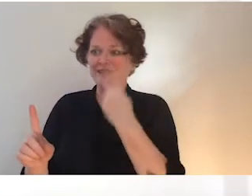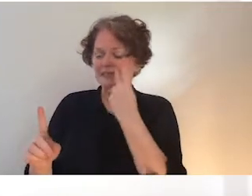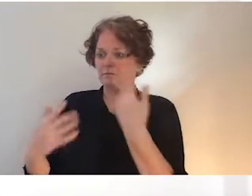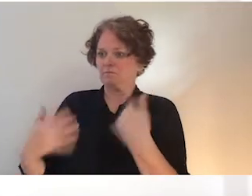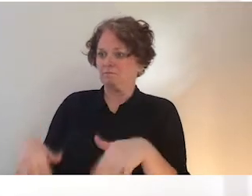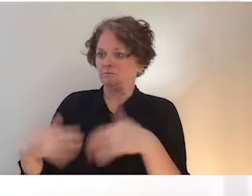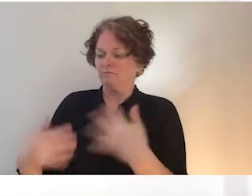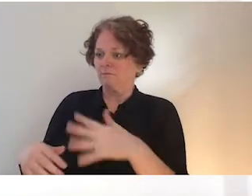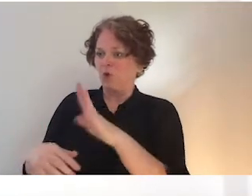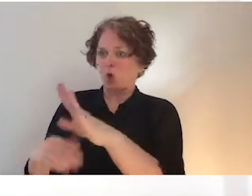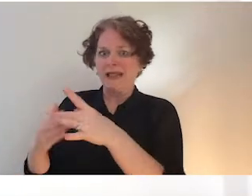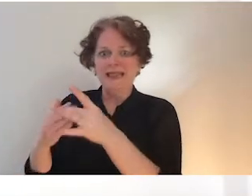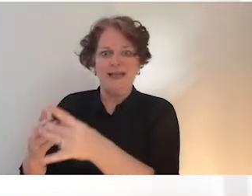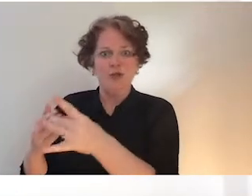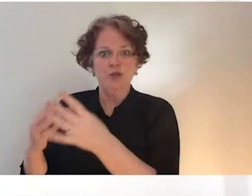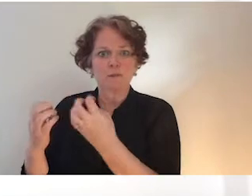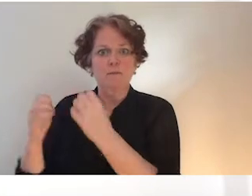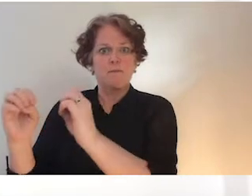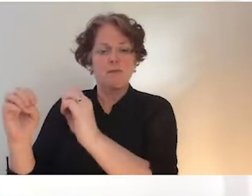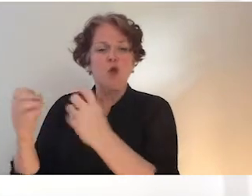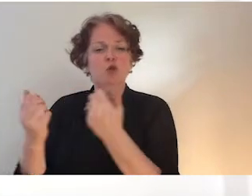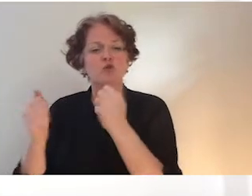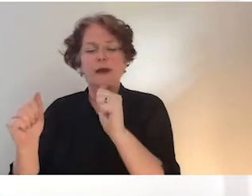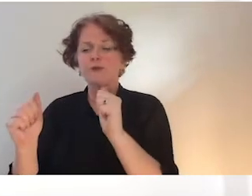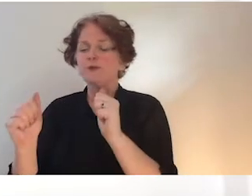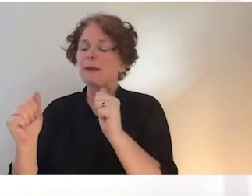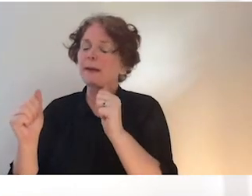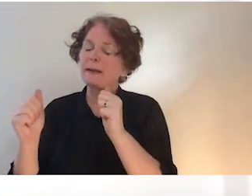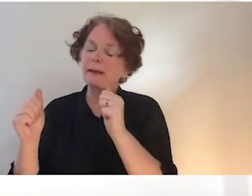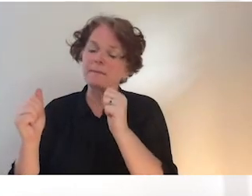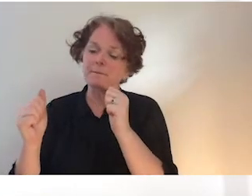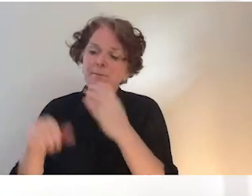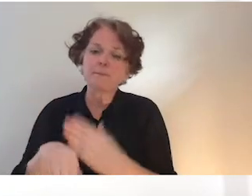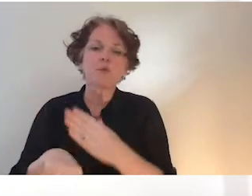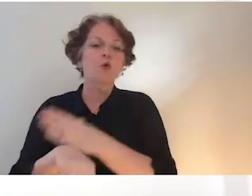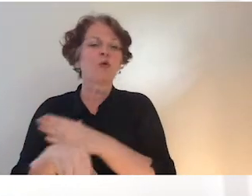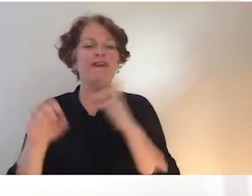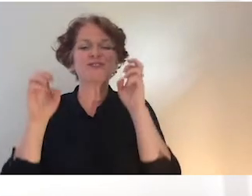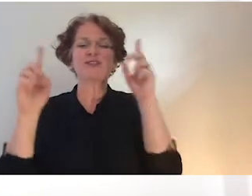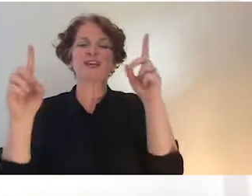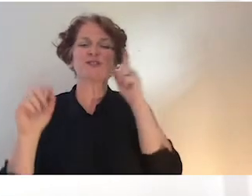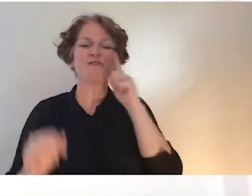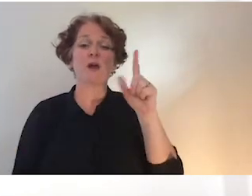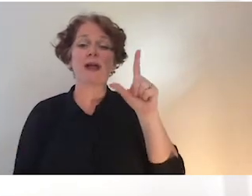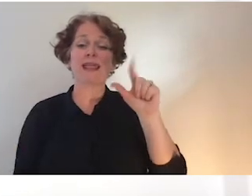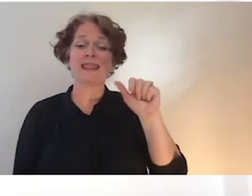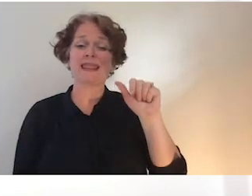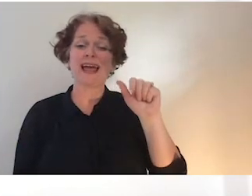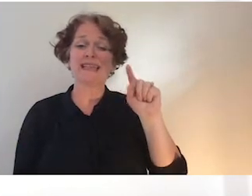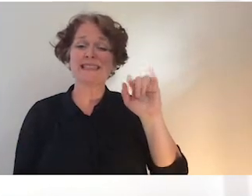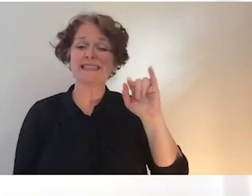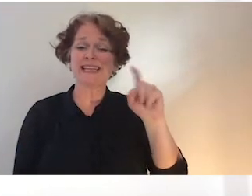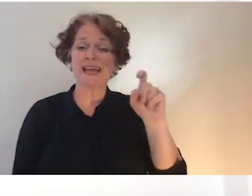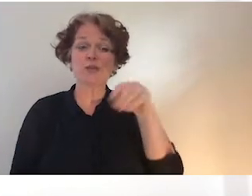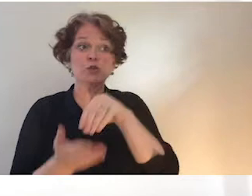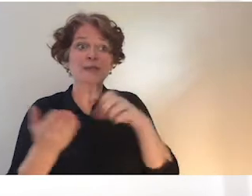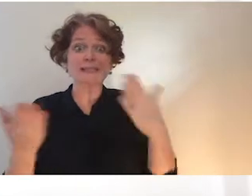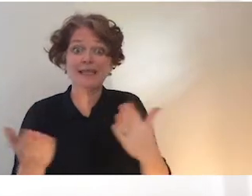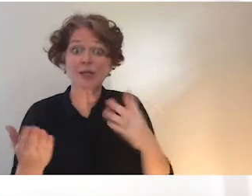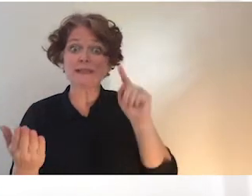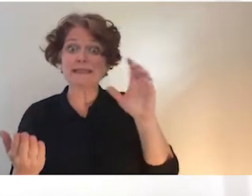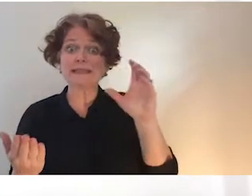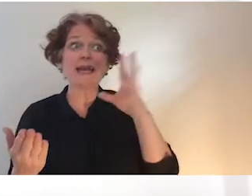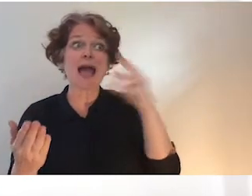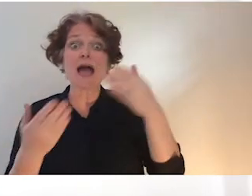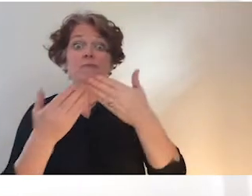seen firsthand your leadership efforts to improve the educational context for Latinx students at Teachers College and